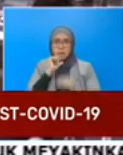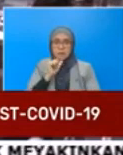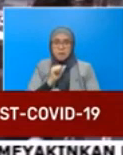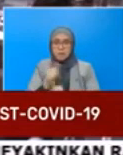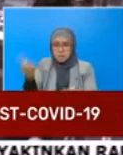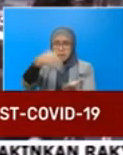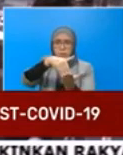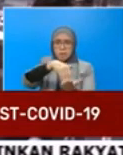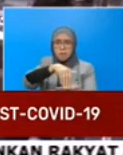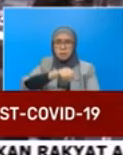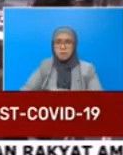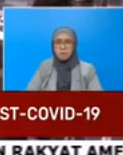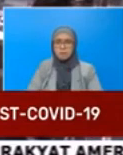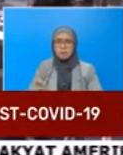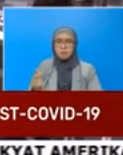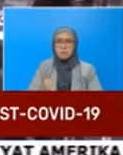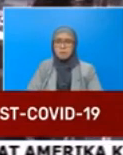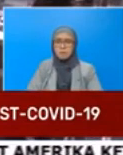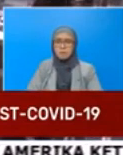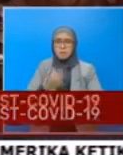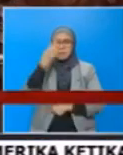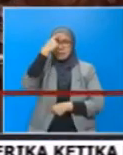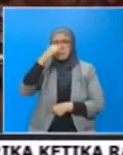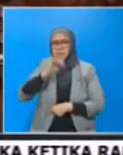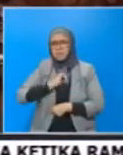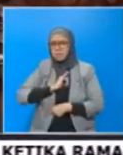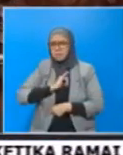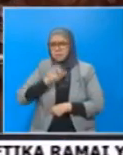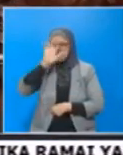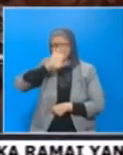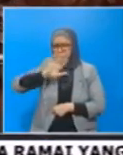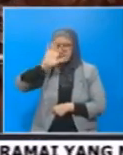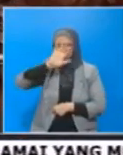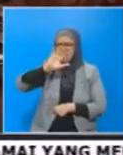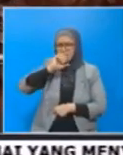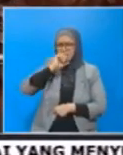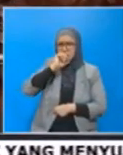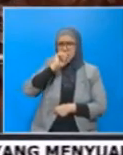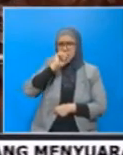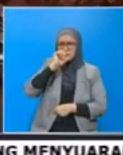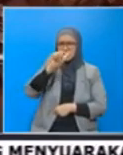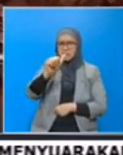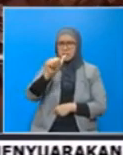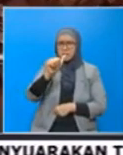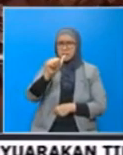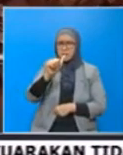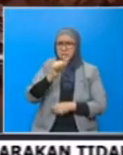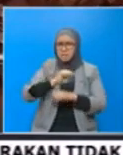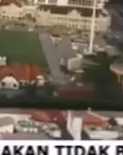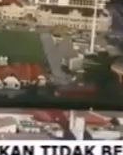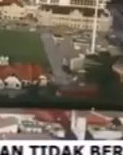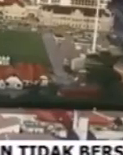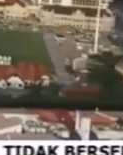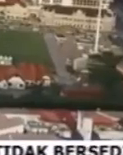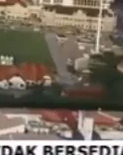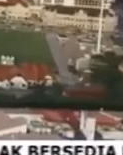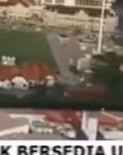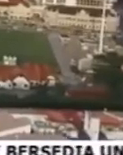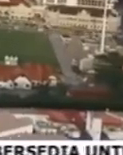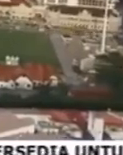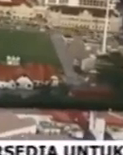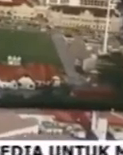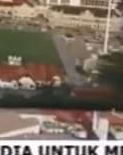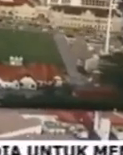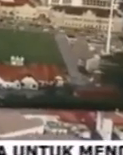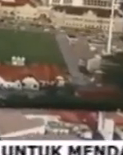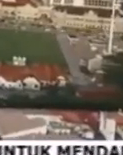opening, increased investment, trade facilitation and industrial integration, especially among small and medium enterprises into the regional value